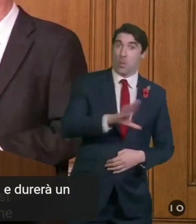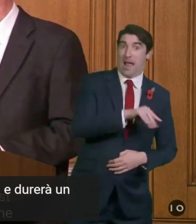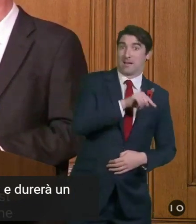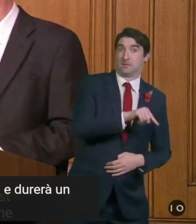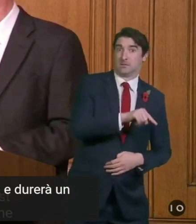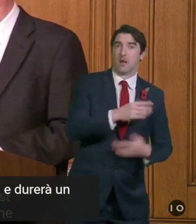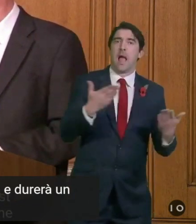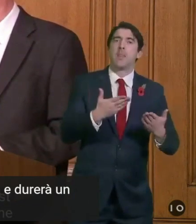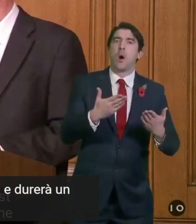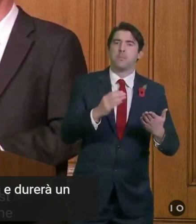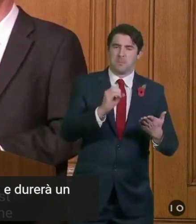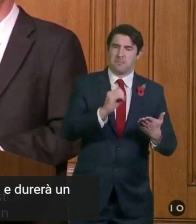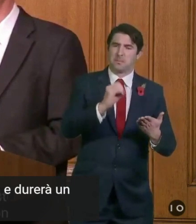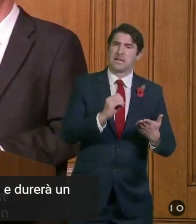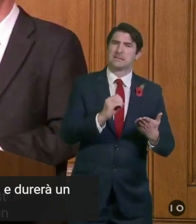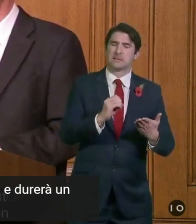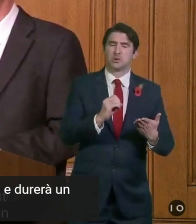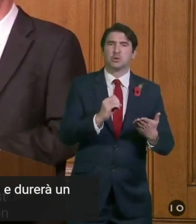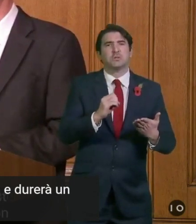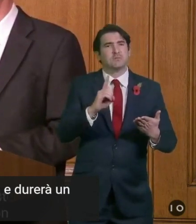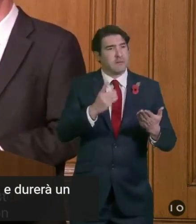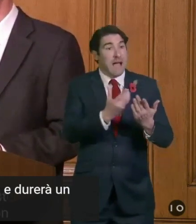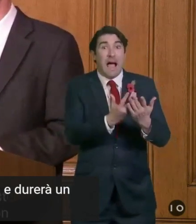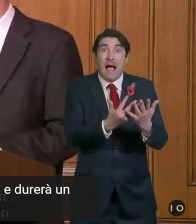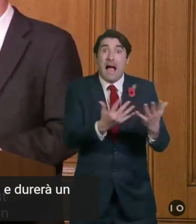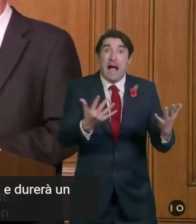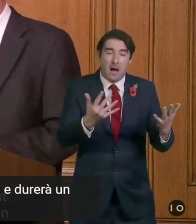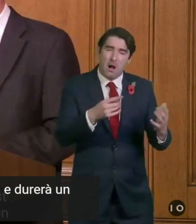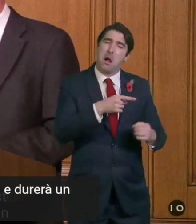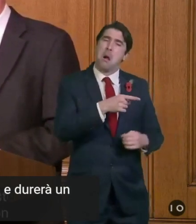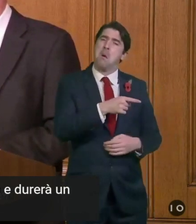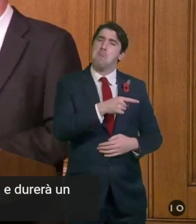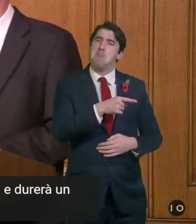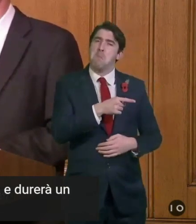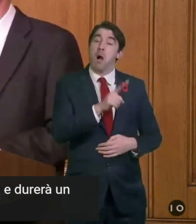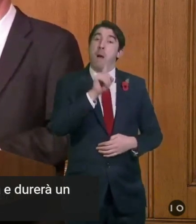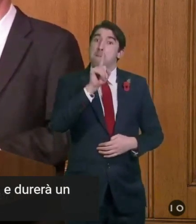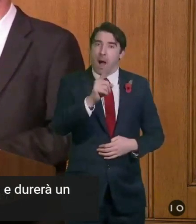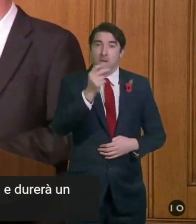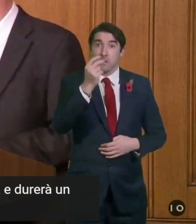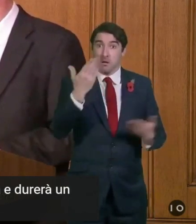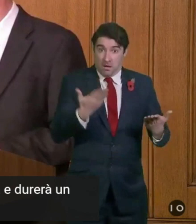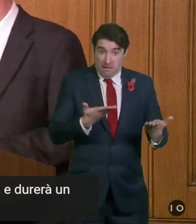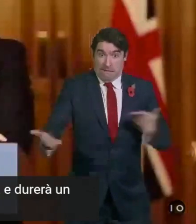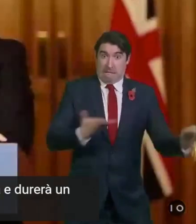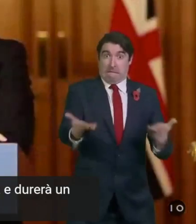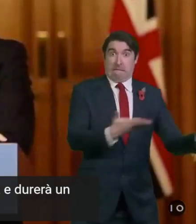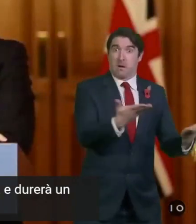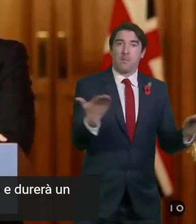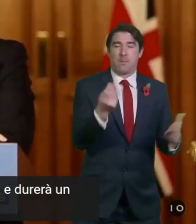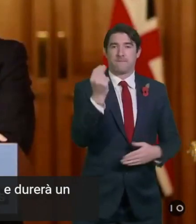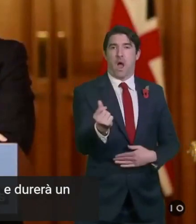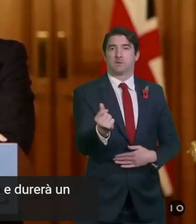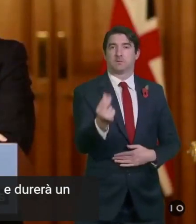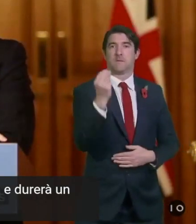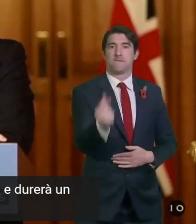get pressure on beds really relatively early because of the particular way that the NHS is constructed in those areas. Thanks very much,